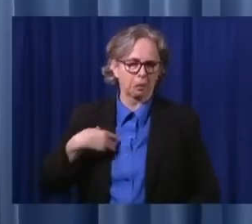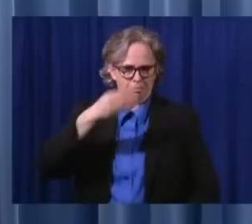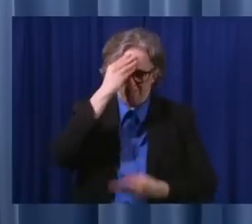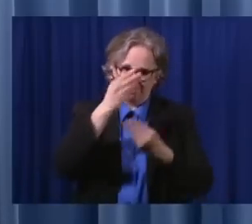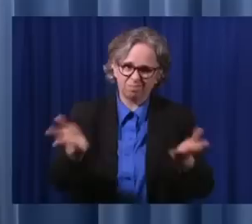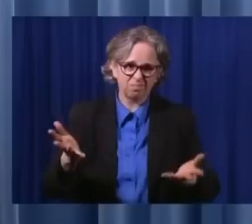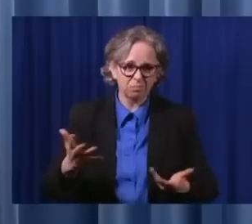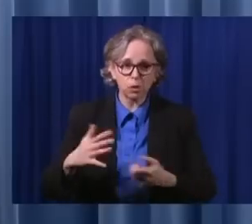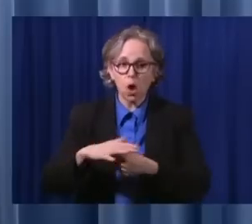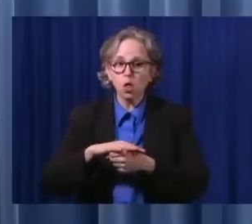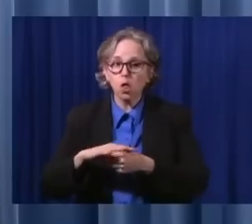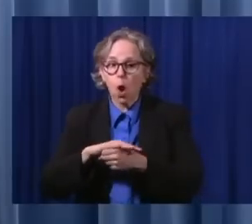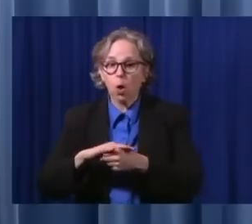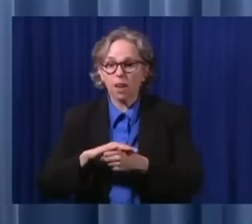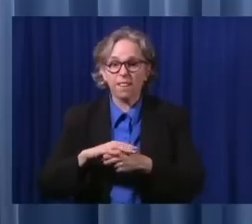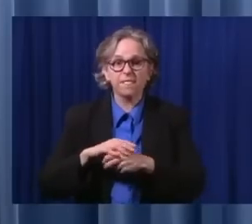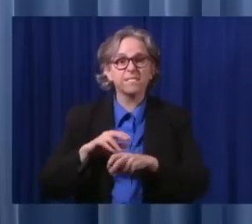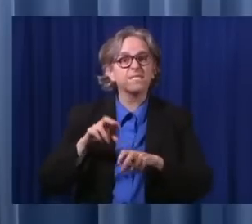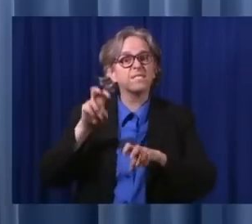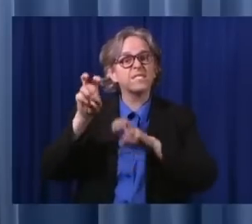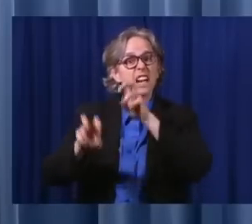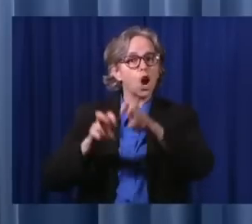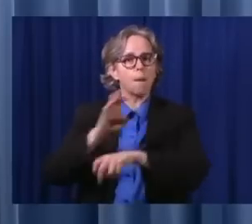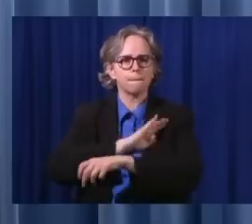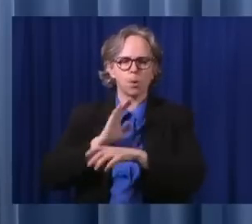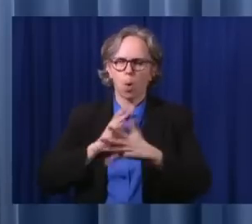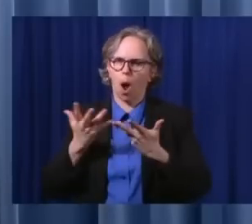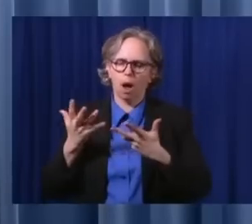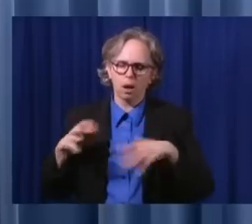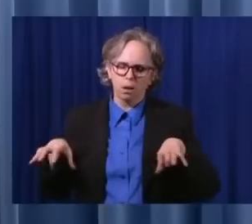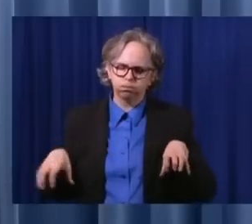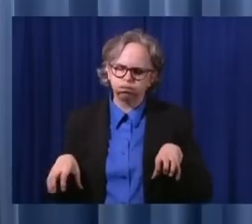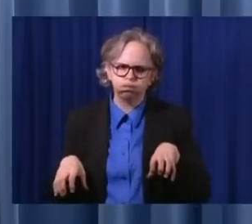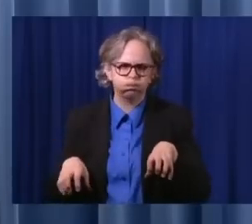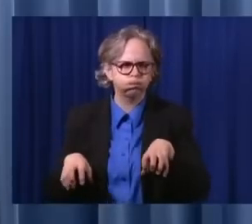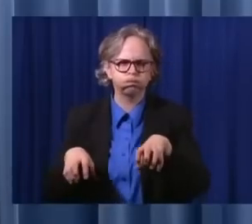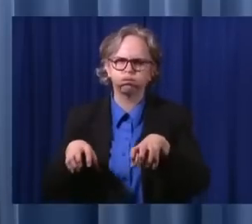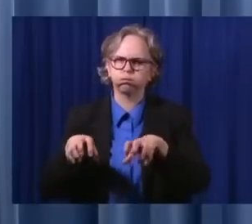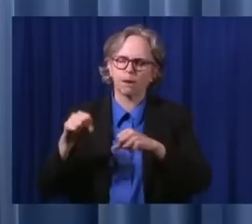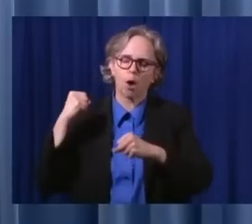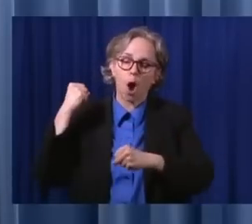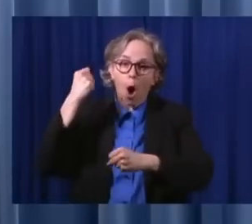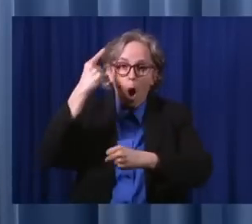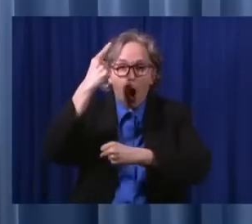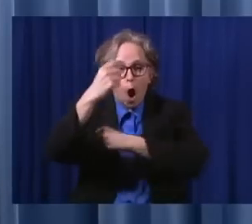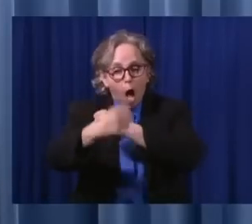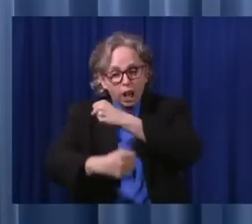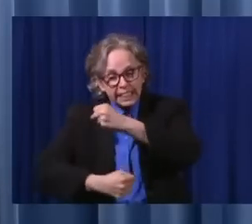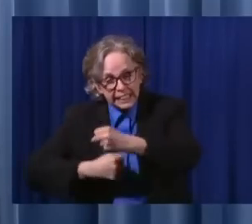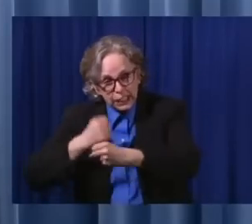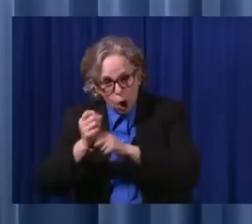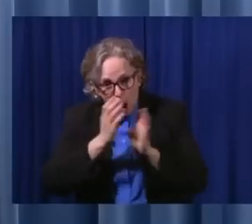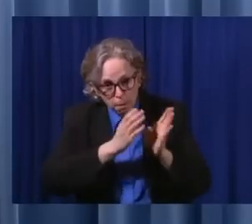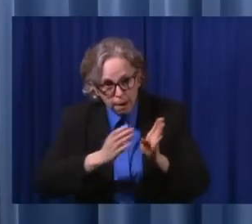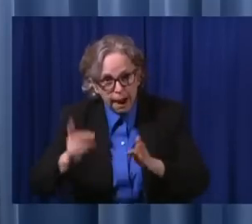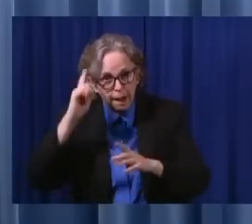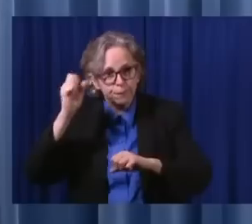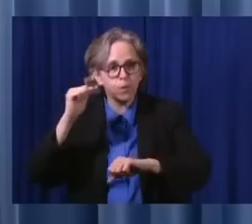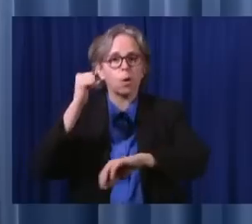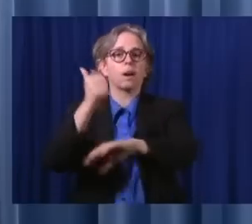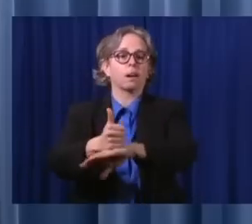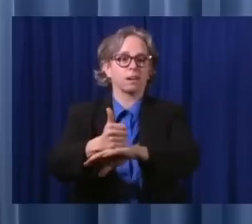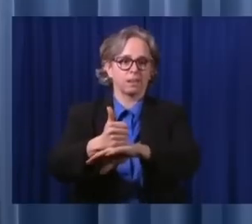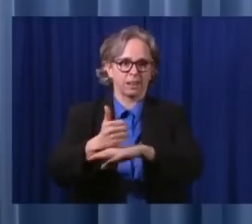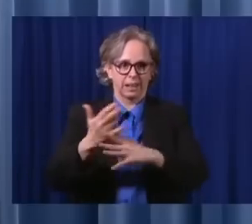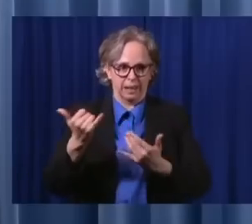very, very, very hard all year long, and then the week of the fair, or how many days the fair is open, they're all in